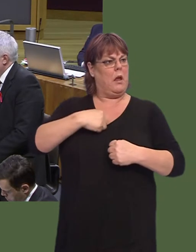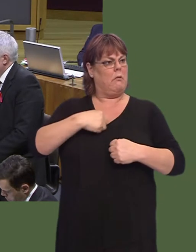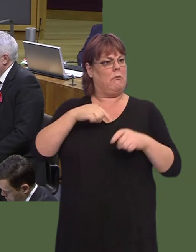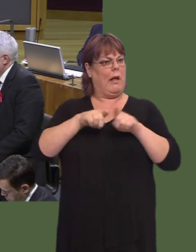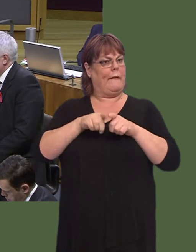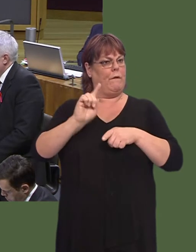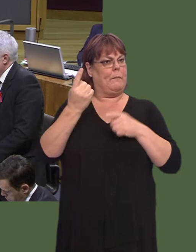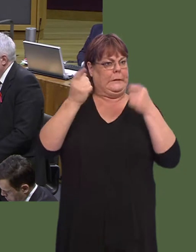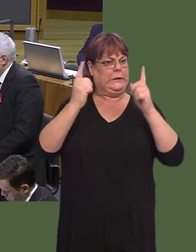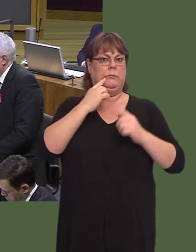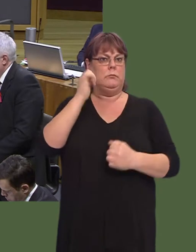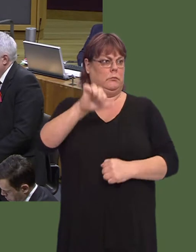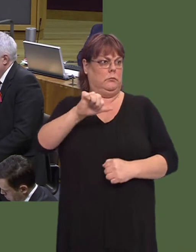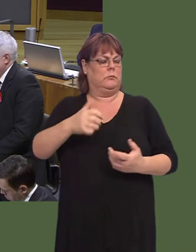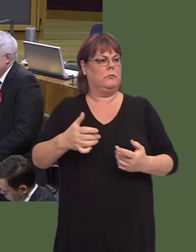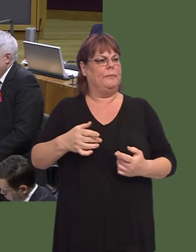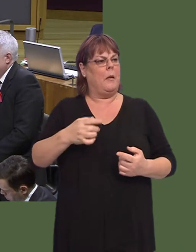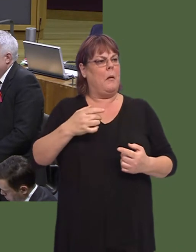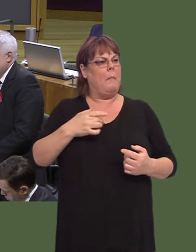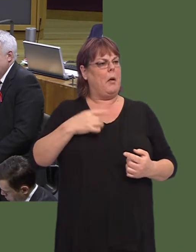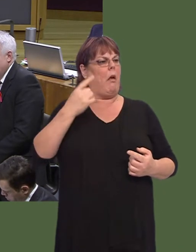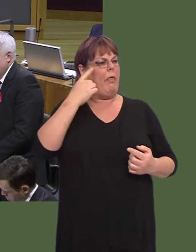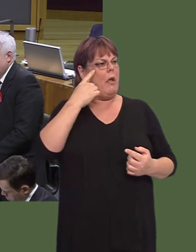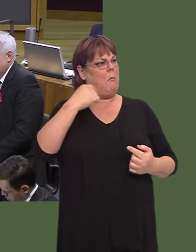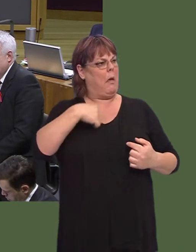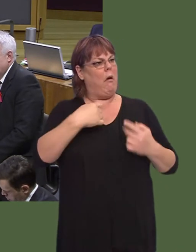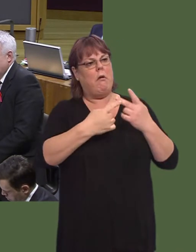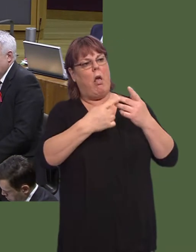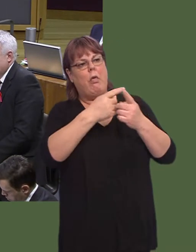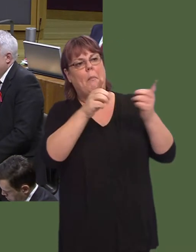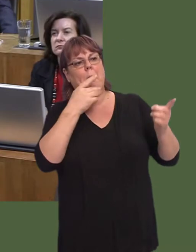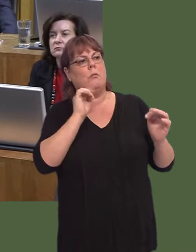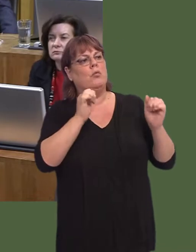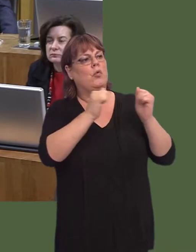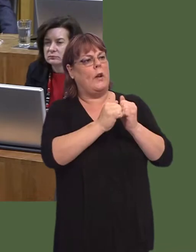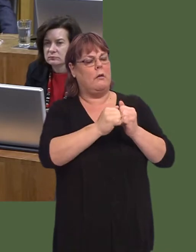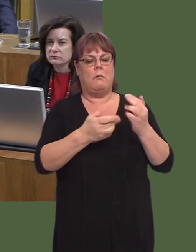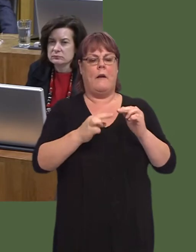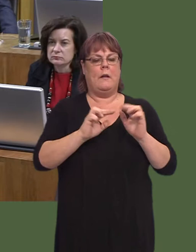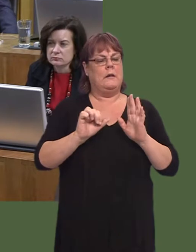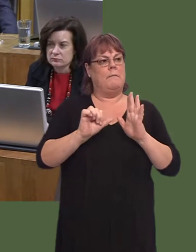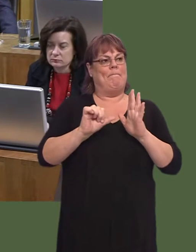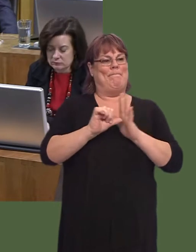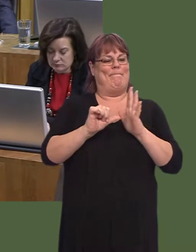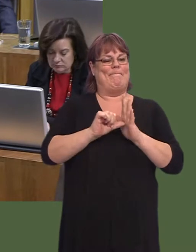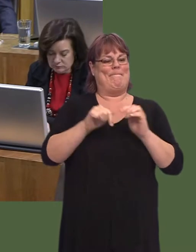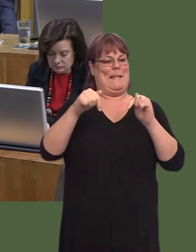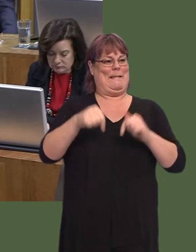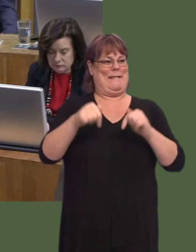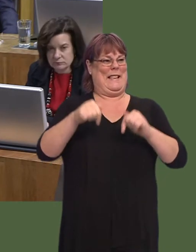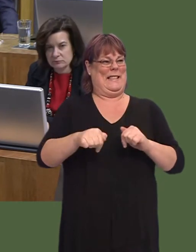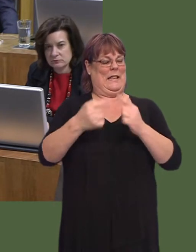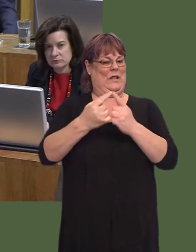First Minister. Of course it is. But I take the view, and I think reasonable people will take the view, that where there is an issue such as this, that